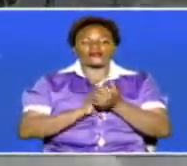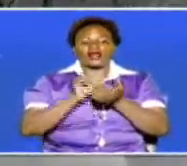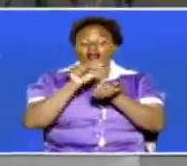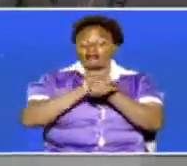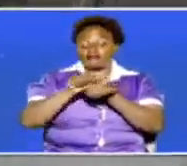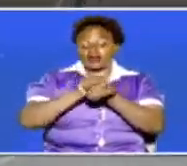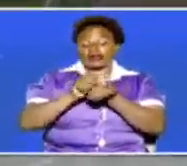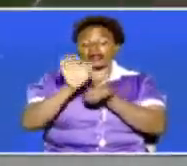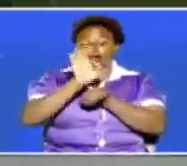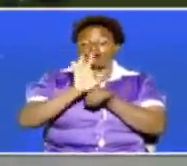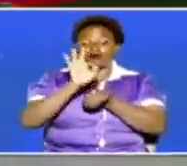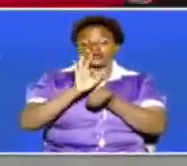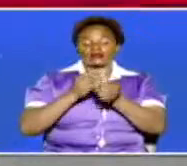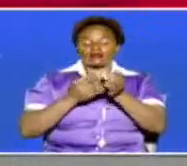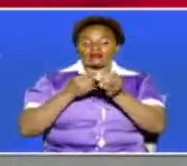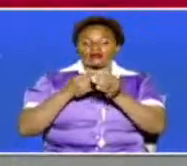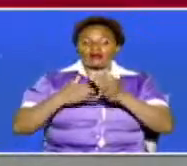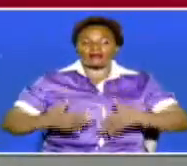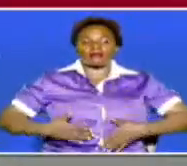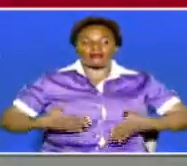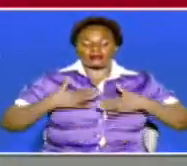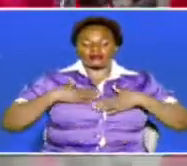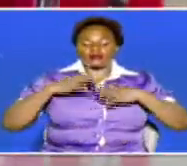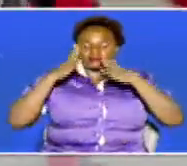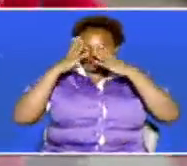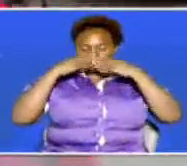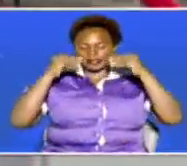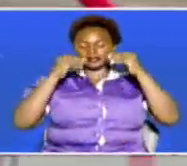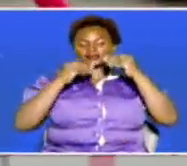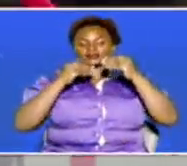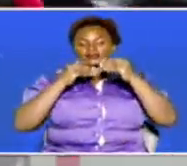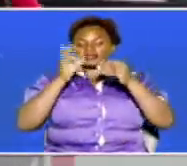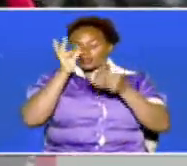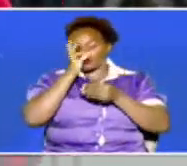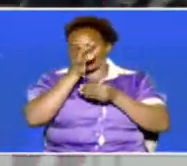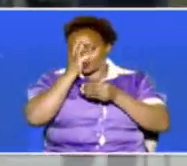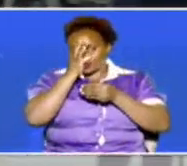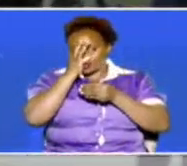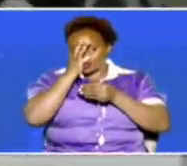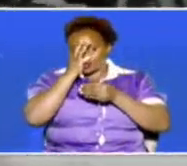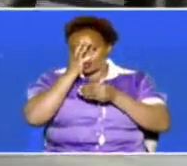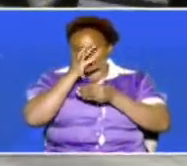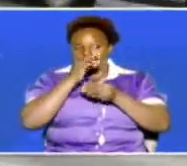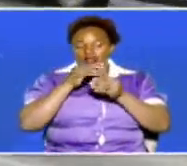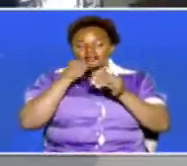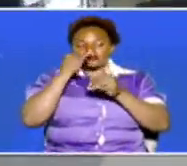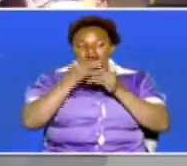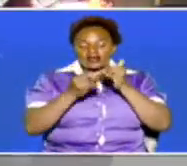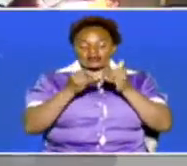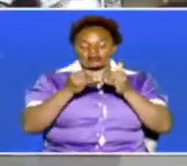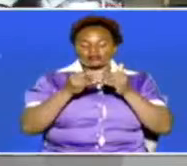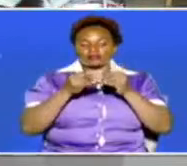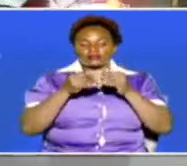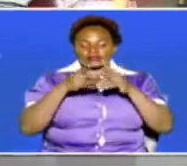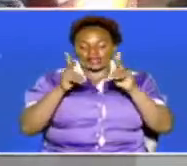Friday morning, the body of the late President Emilio Stanley Mwai Kibaki began what will be its final journey.